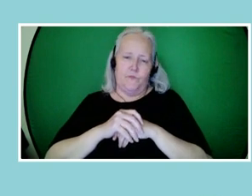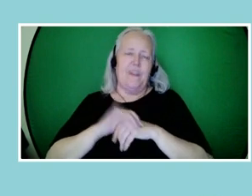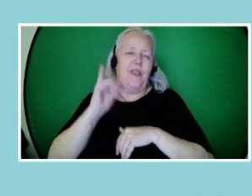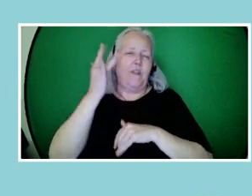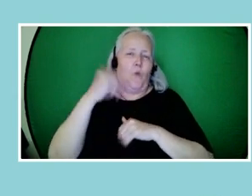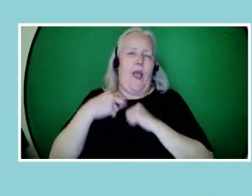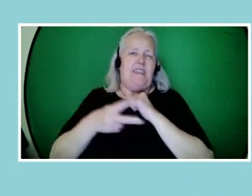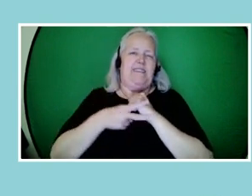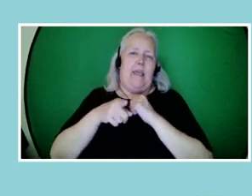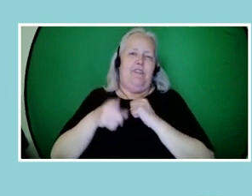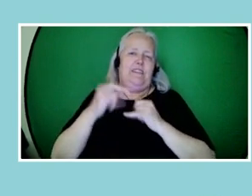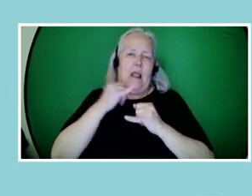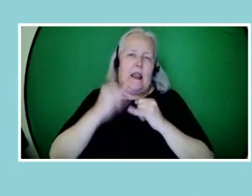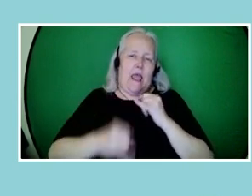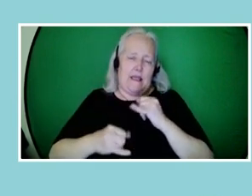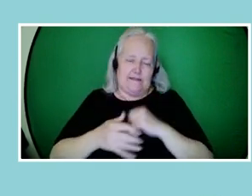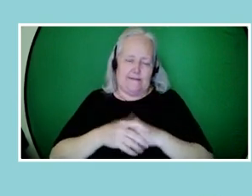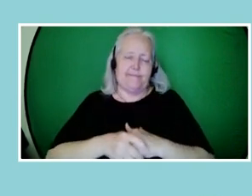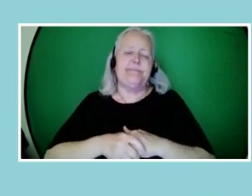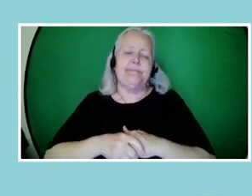So next slide, please.